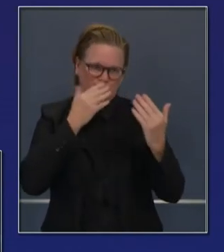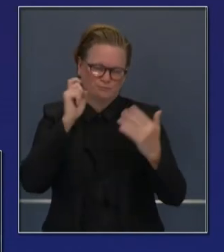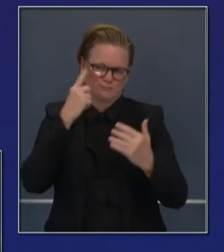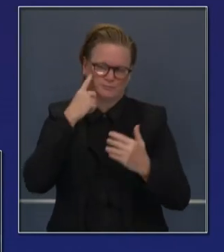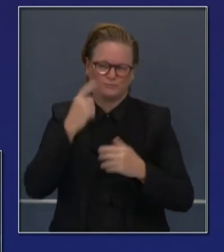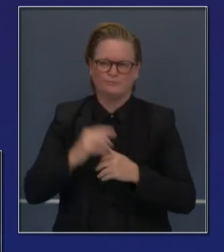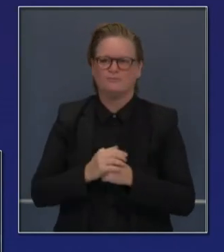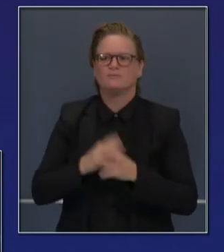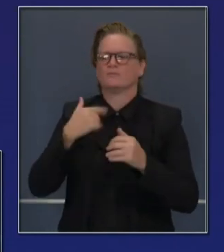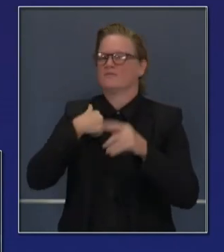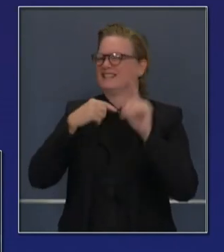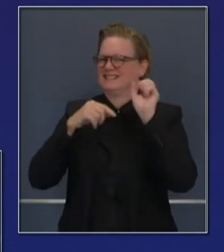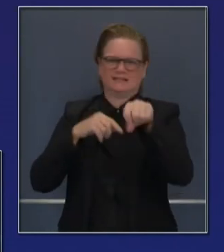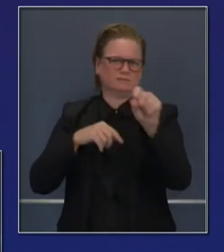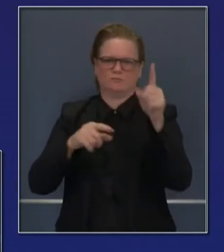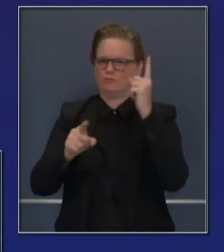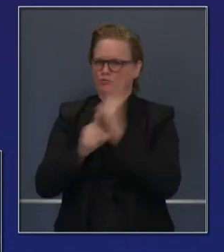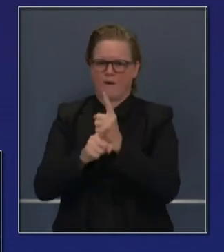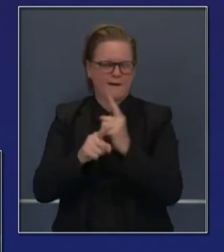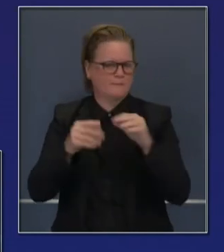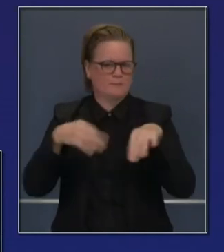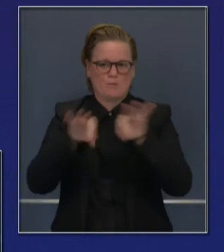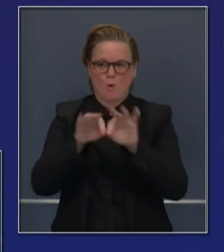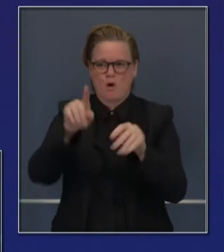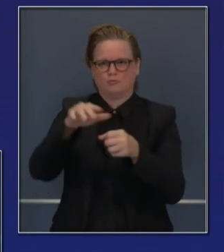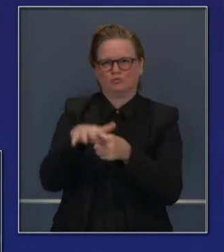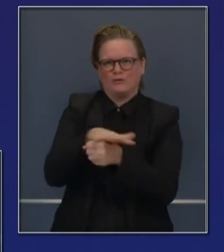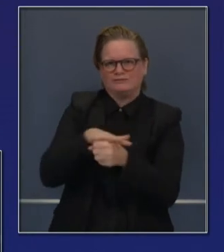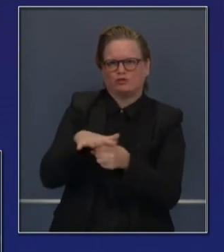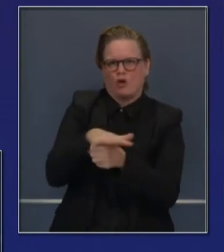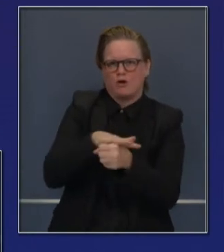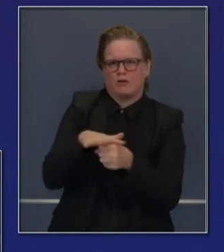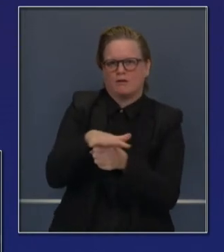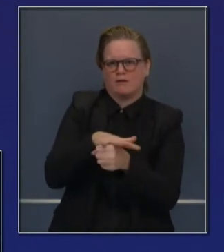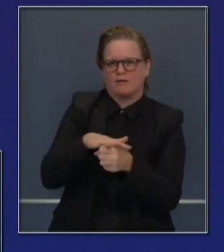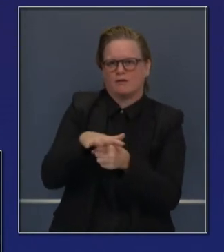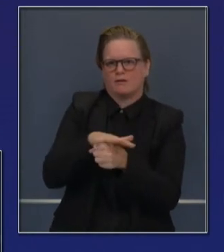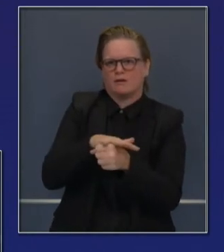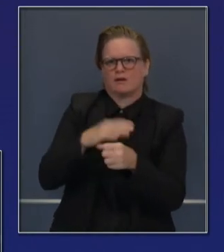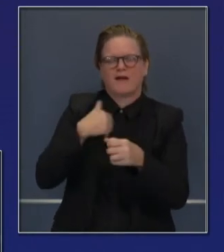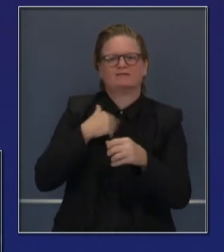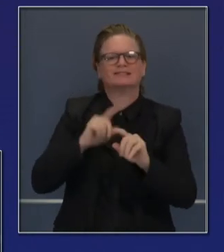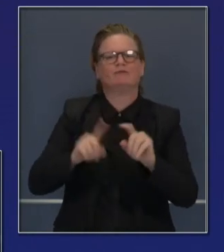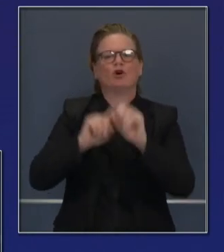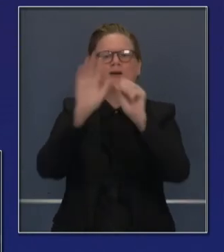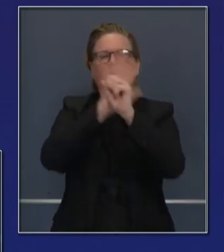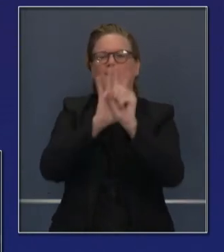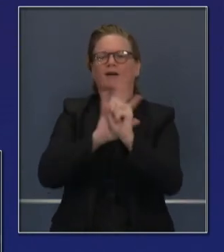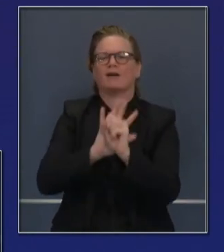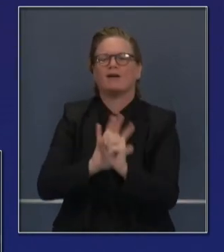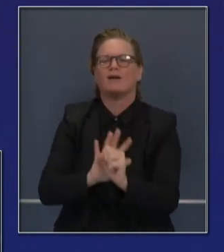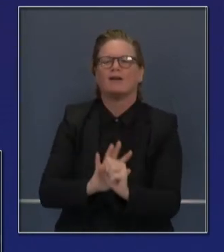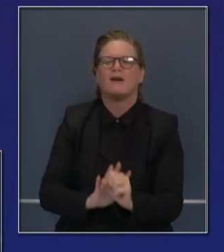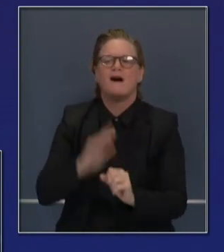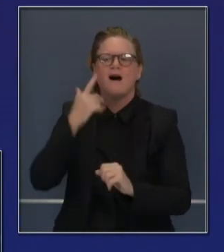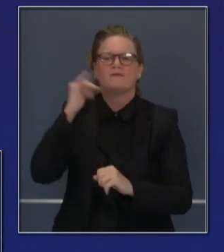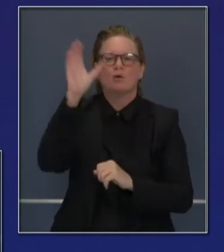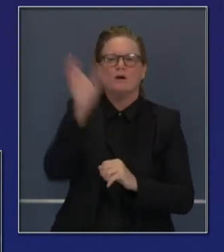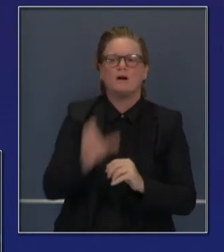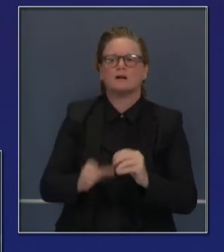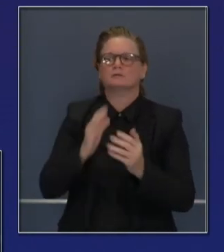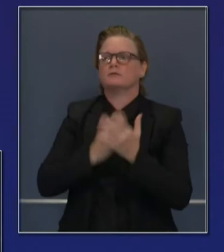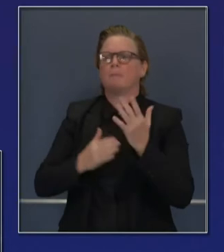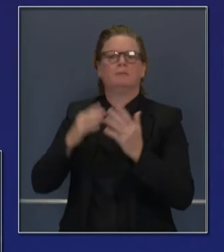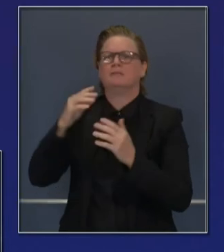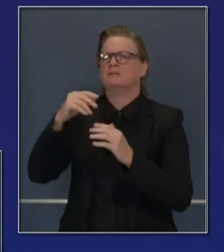couple of times to talk about the regional aspect of hospital delivery systems. You know, some counties in California don't